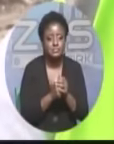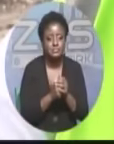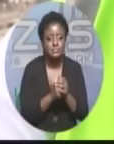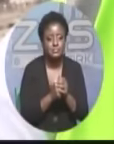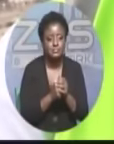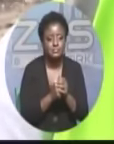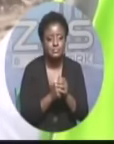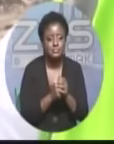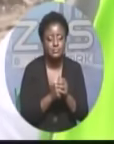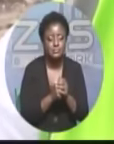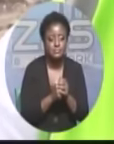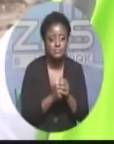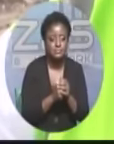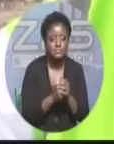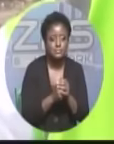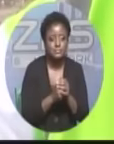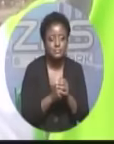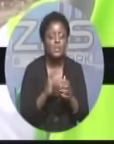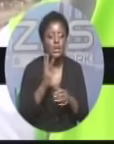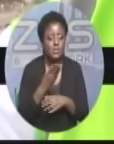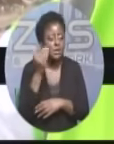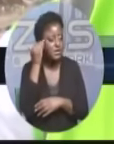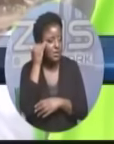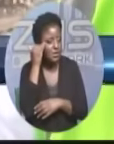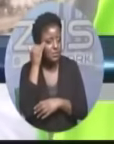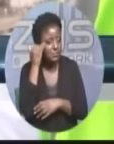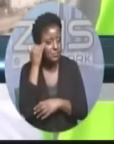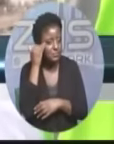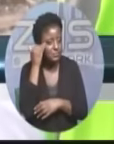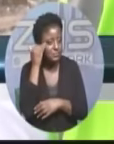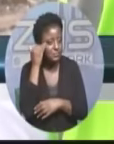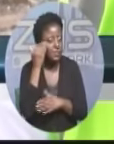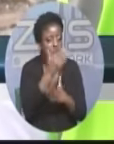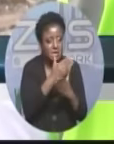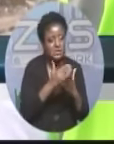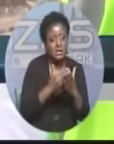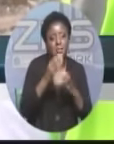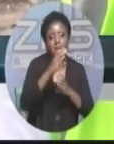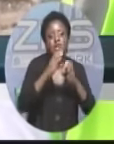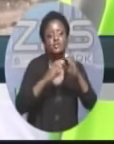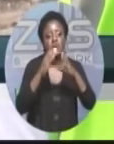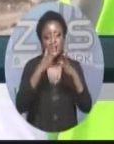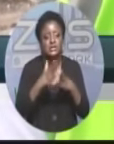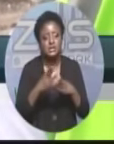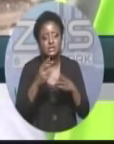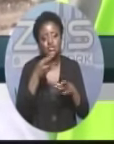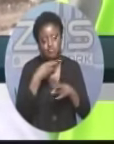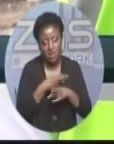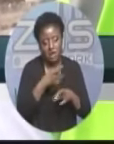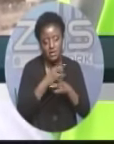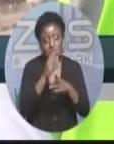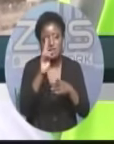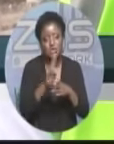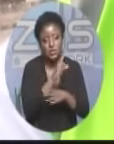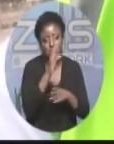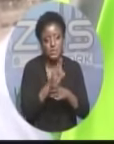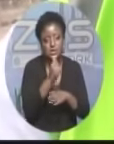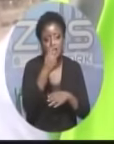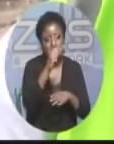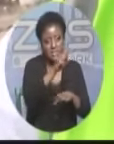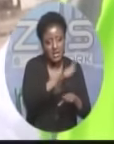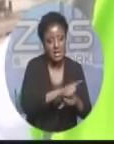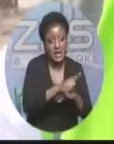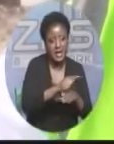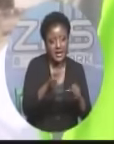We know that there are some contractors who regularly use the landfill who have refused,